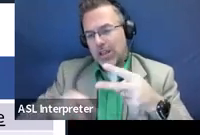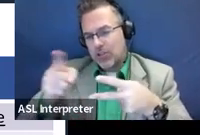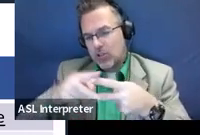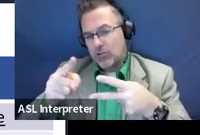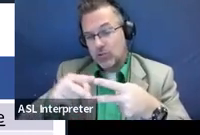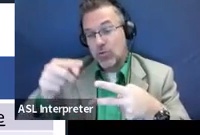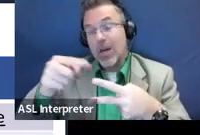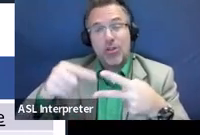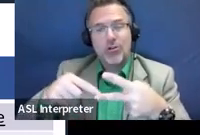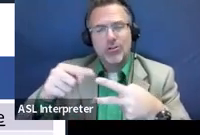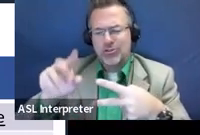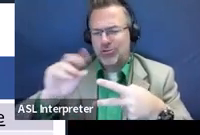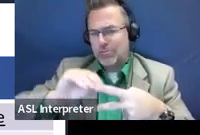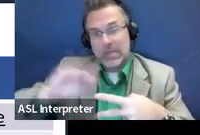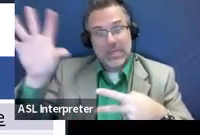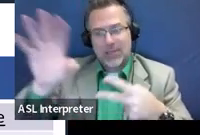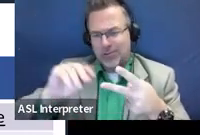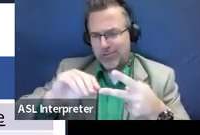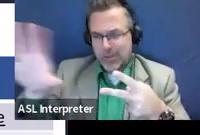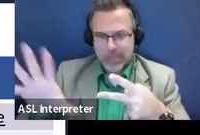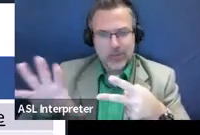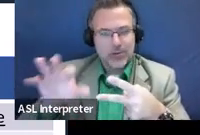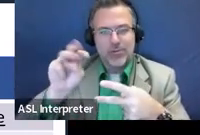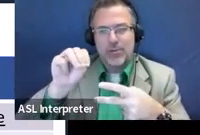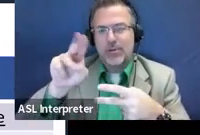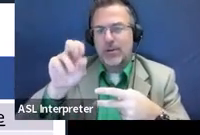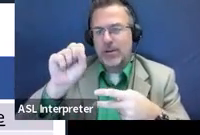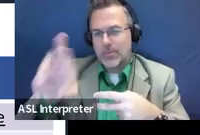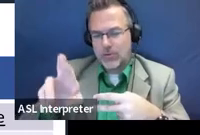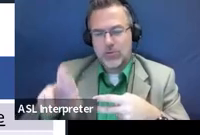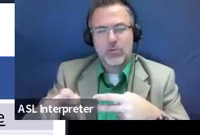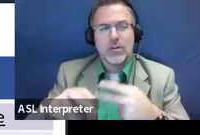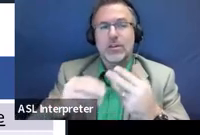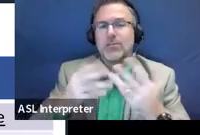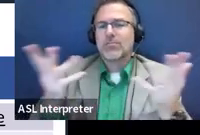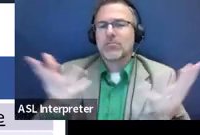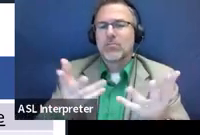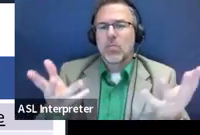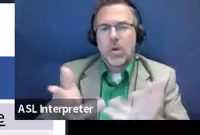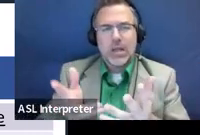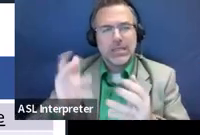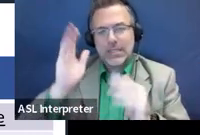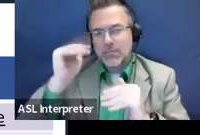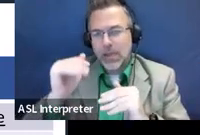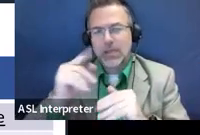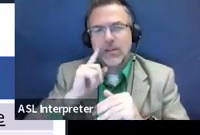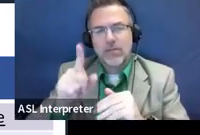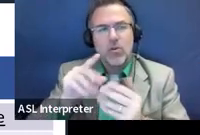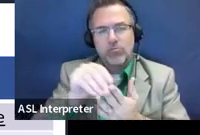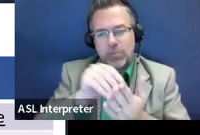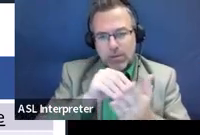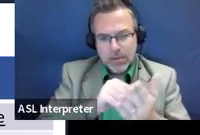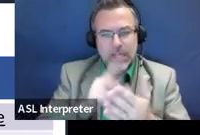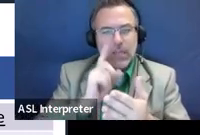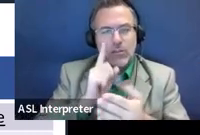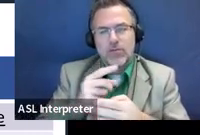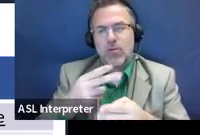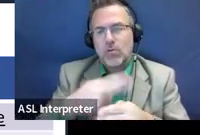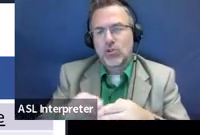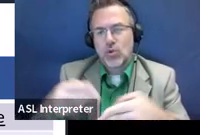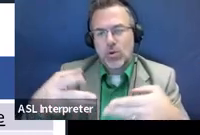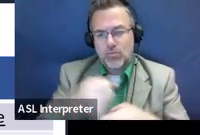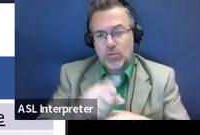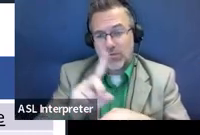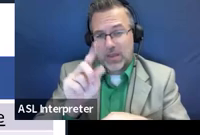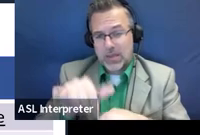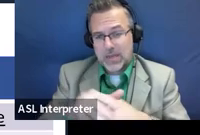clearly outlined in MUSER about what is expected for documentation for abbreviated day. So I